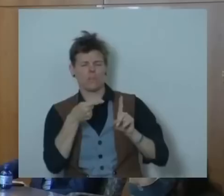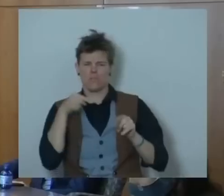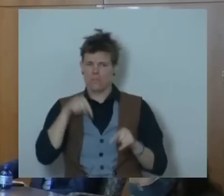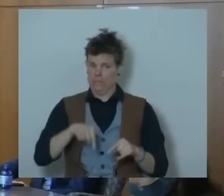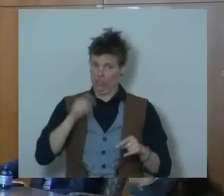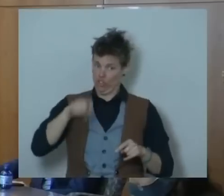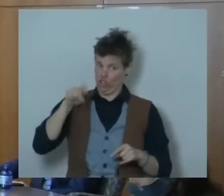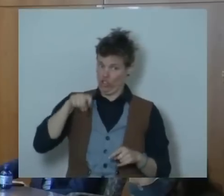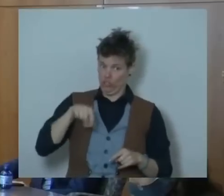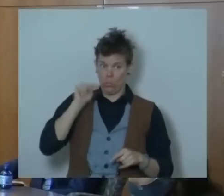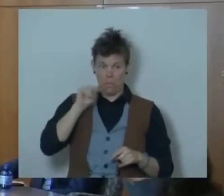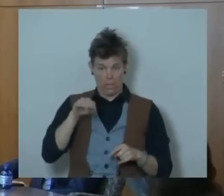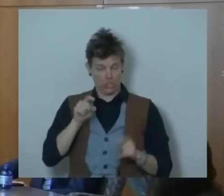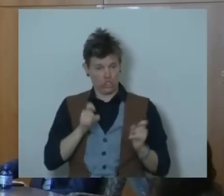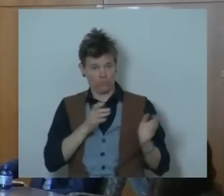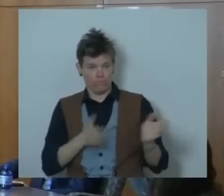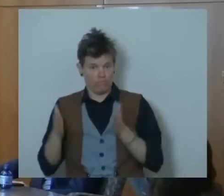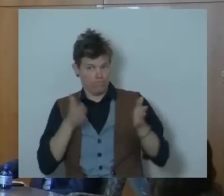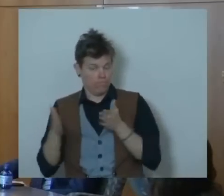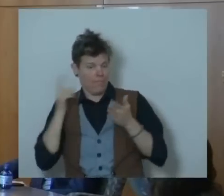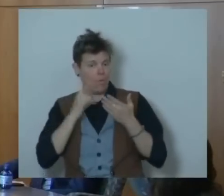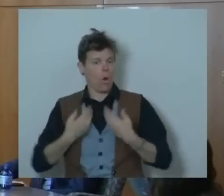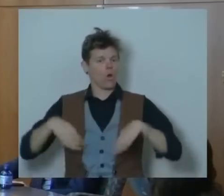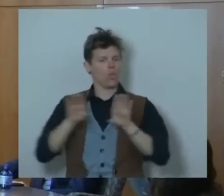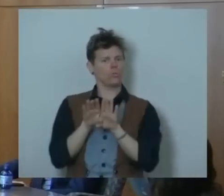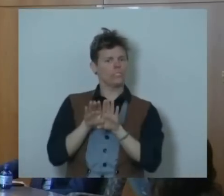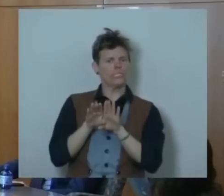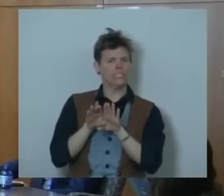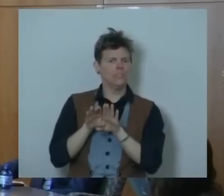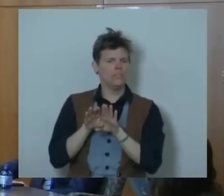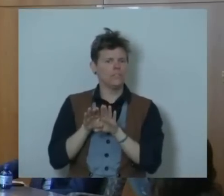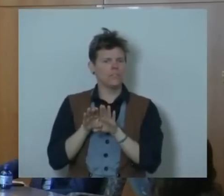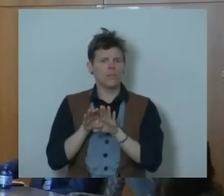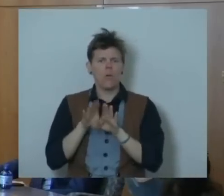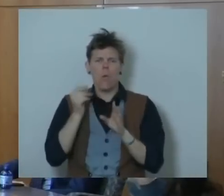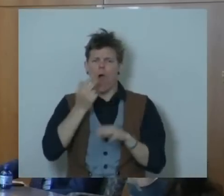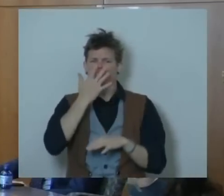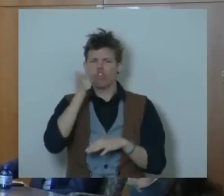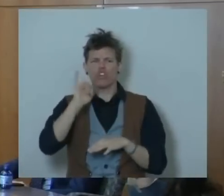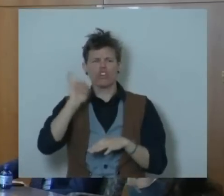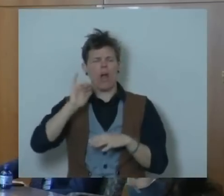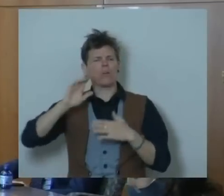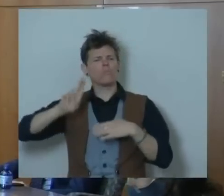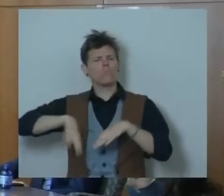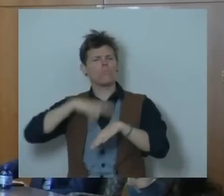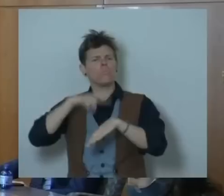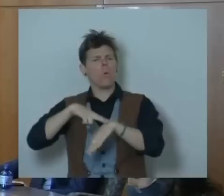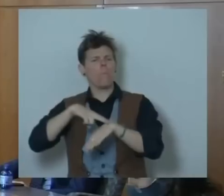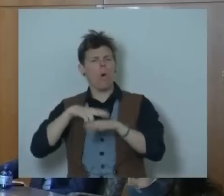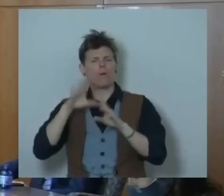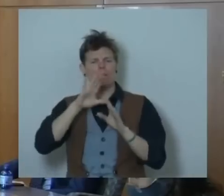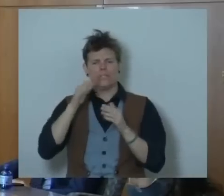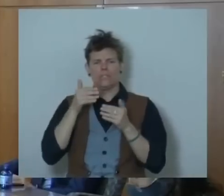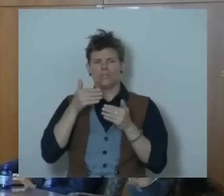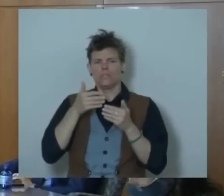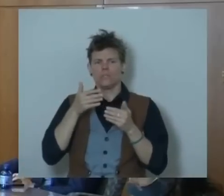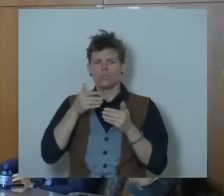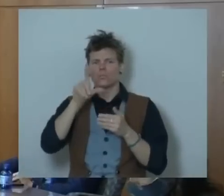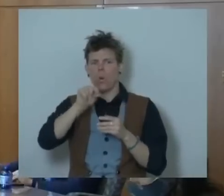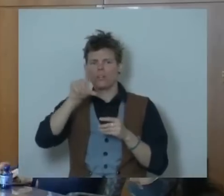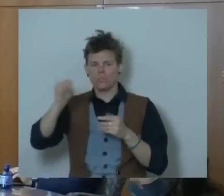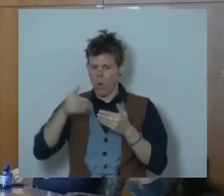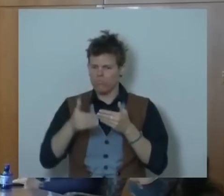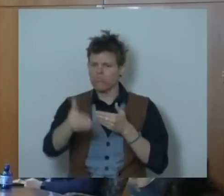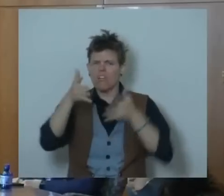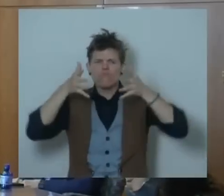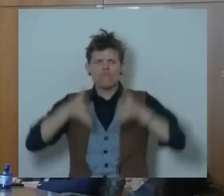closures and really a difference in the normalcy of life for the rest of 2020? It really feels like that in some ways when hearing